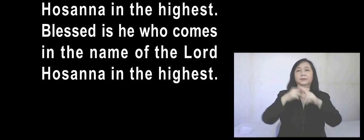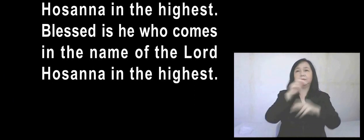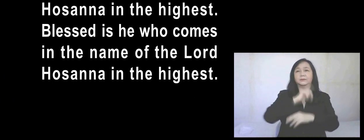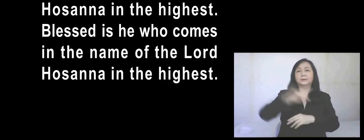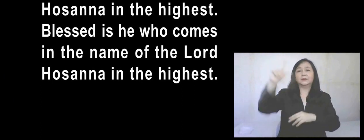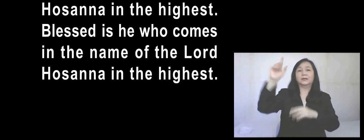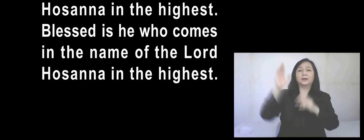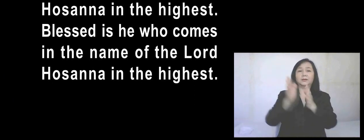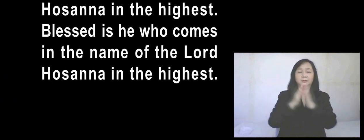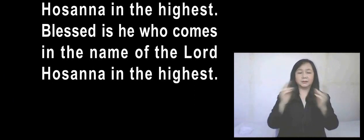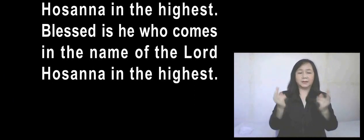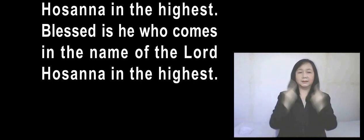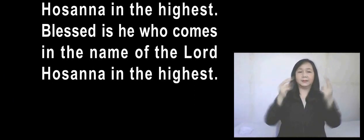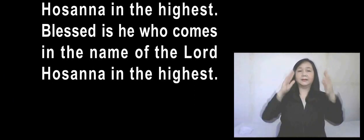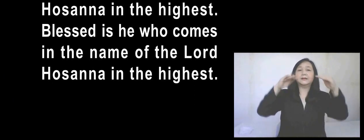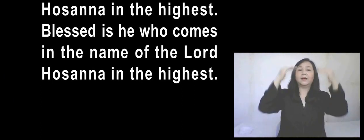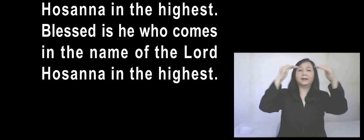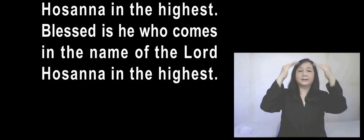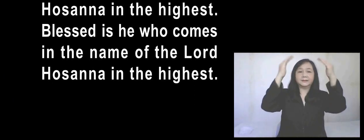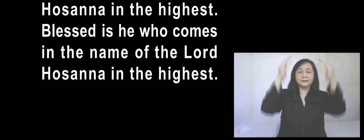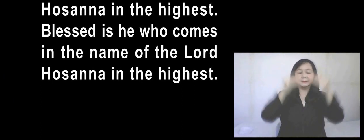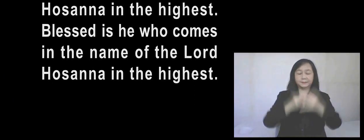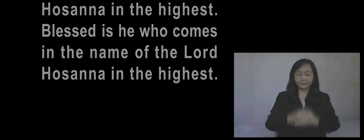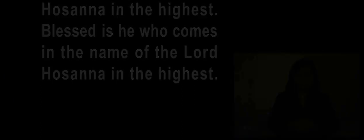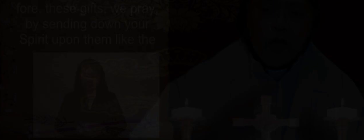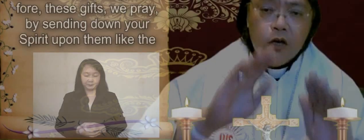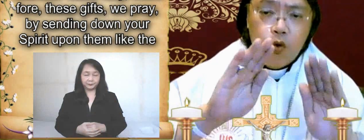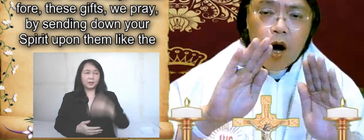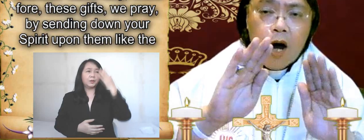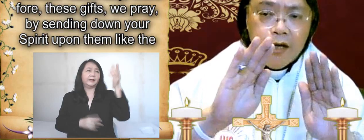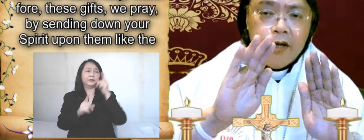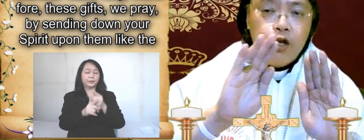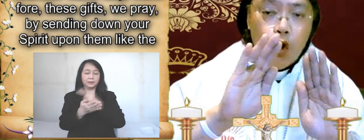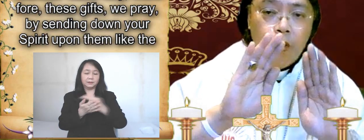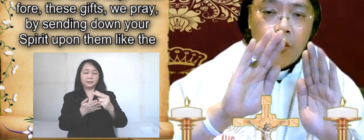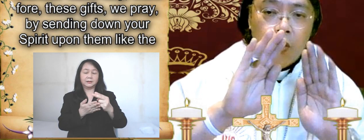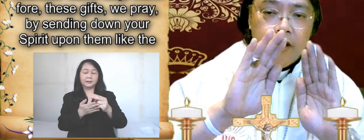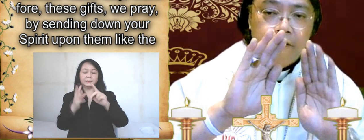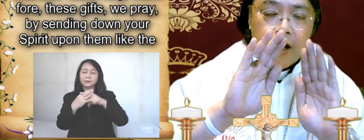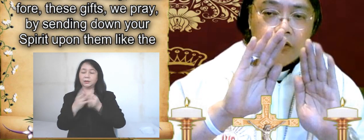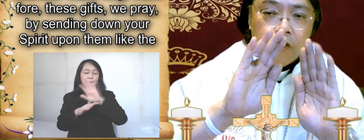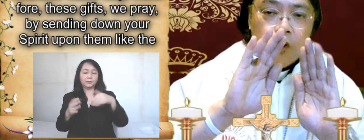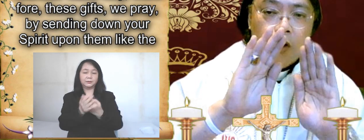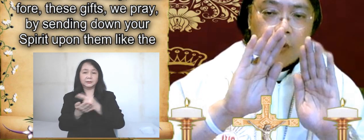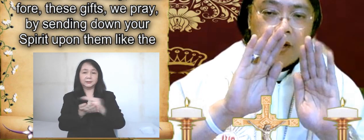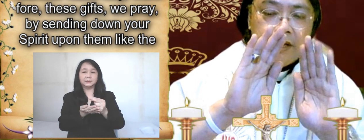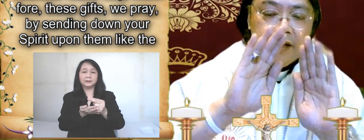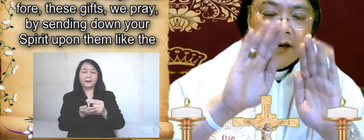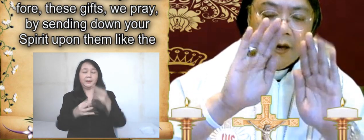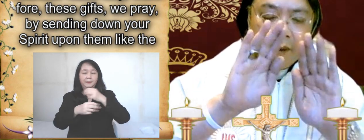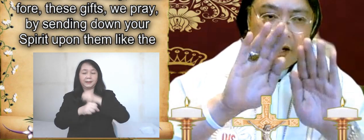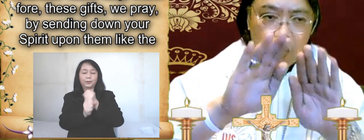comes in the name of the Lord, Hosanna in the highest, you are indeed holy, Lord, the fount of all